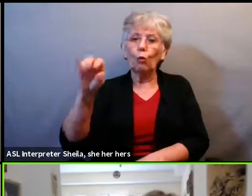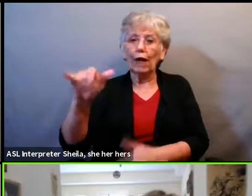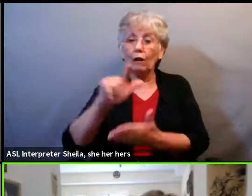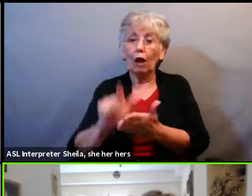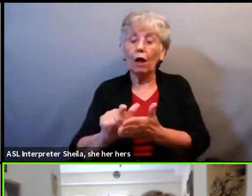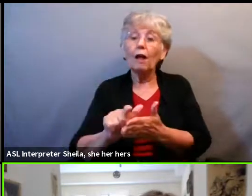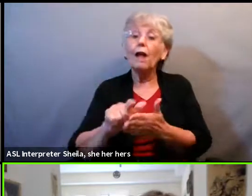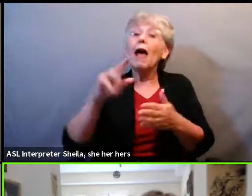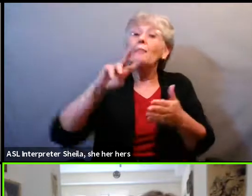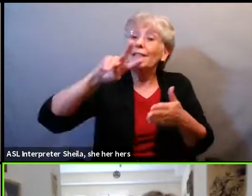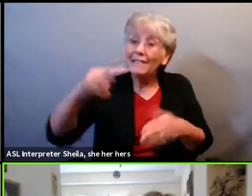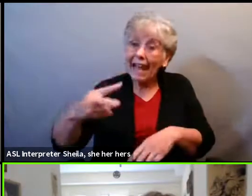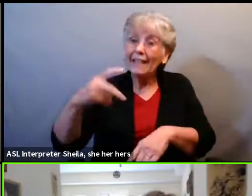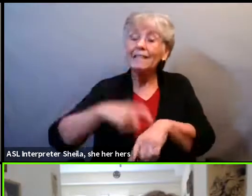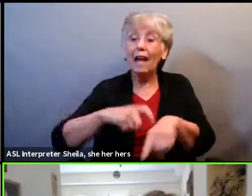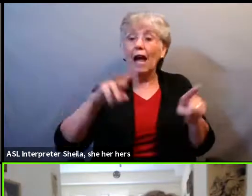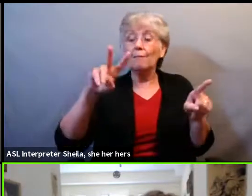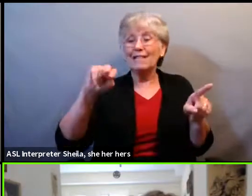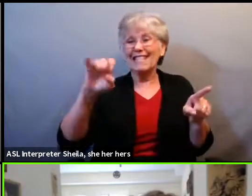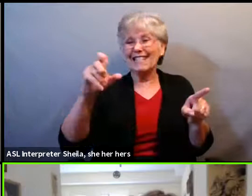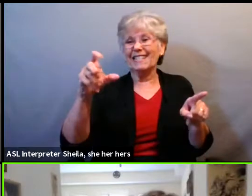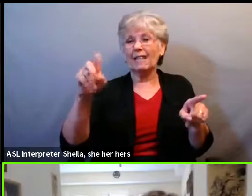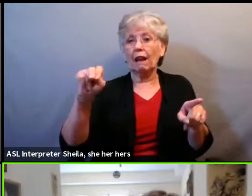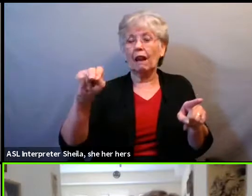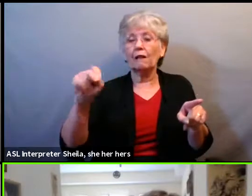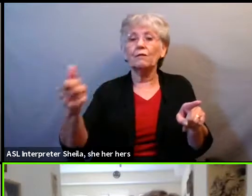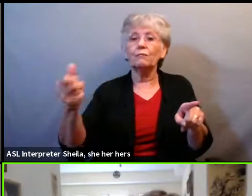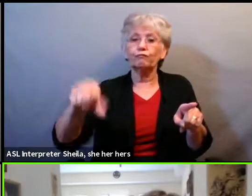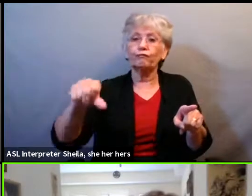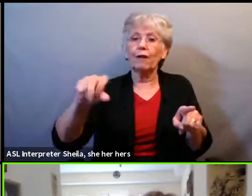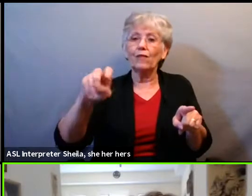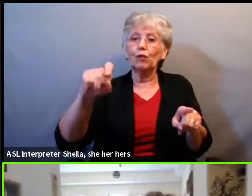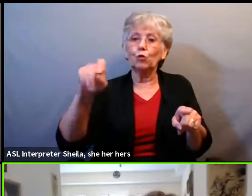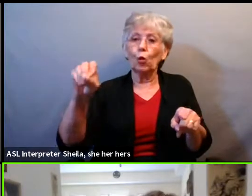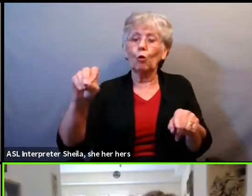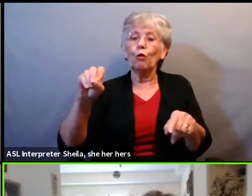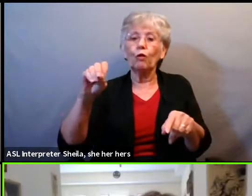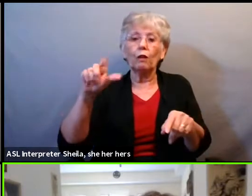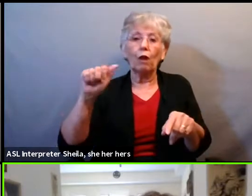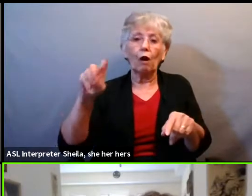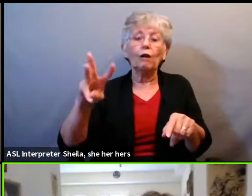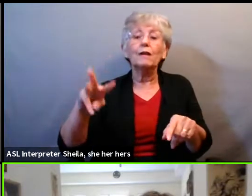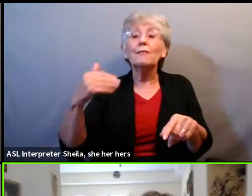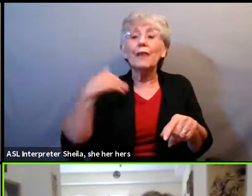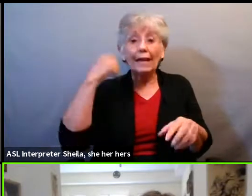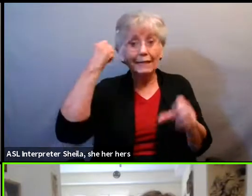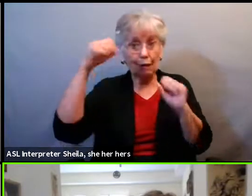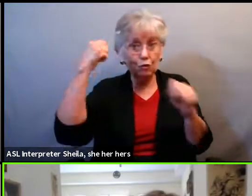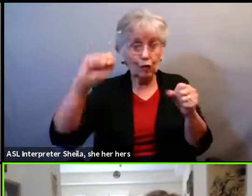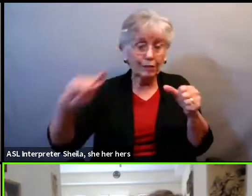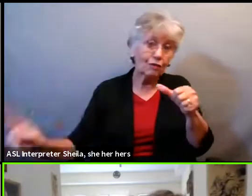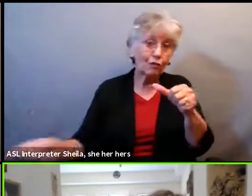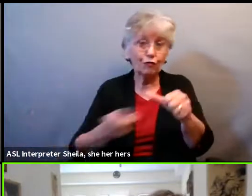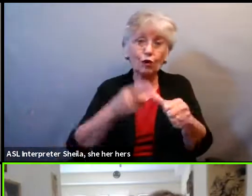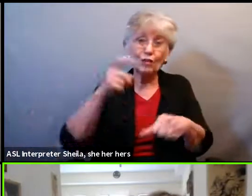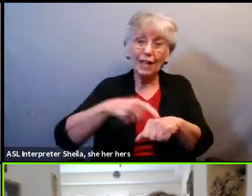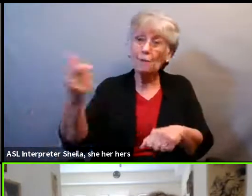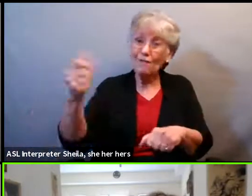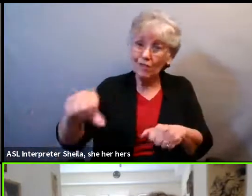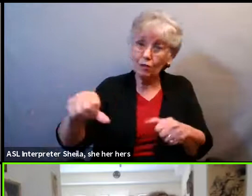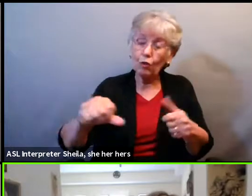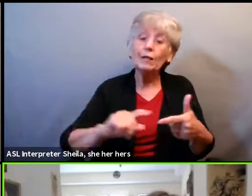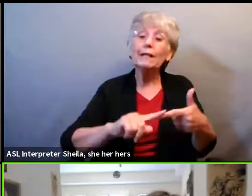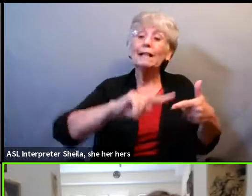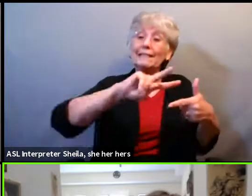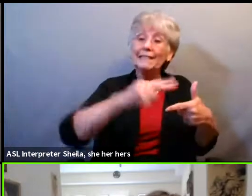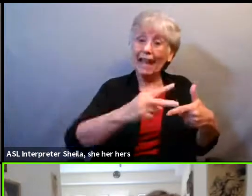were demonstrations that went on the first time he vetoed it. There were demonstrations when he vetoed it the second time.